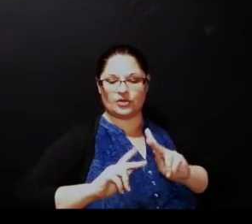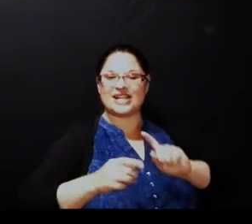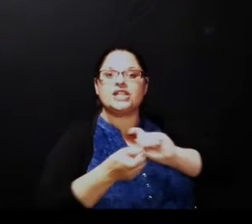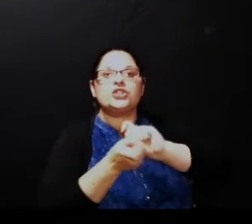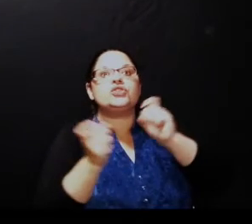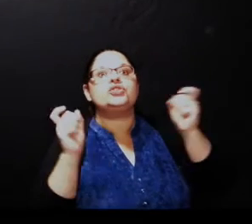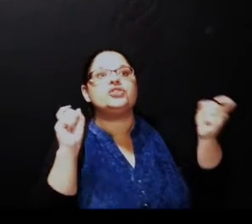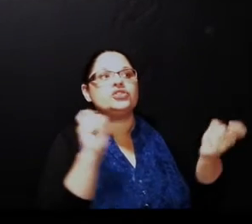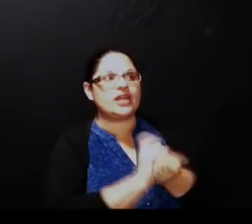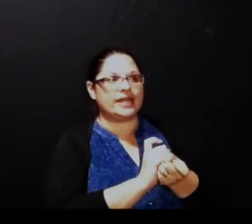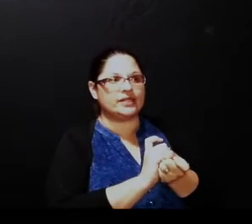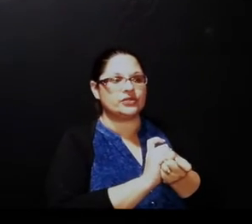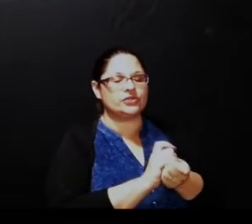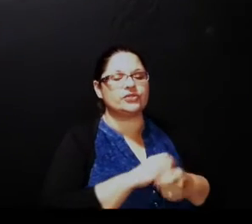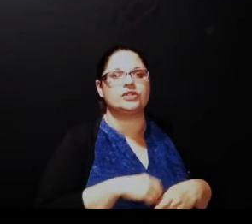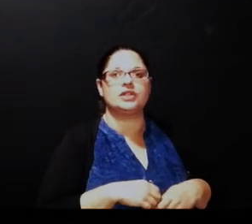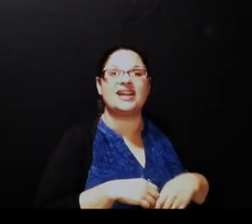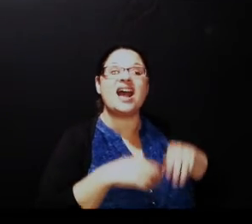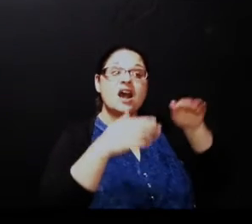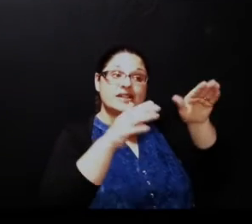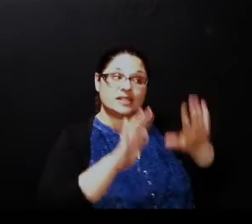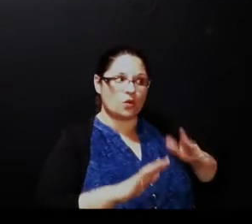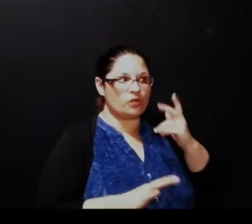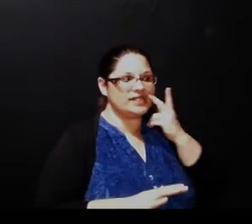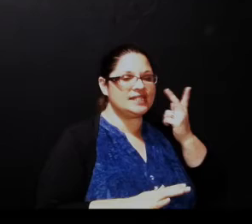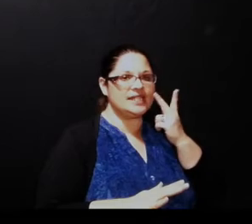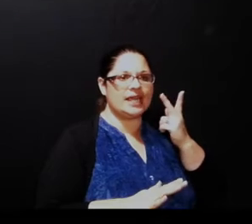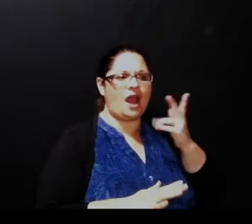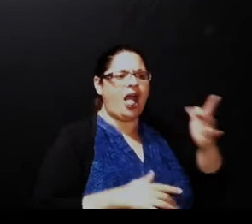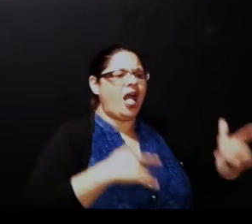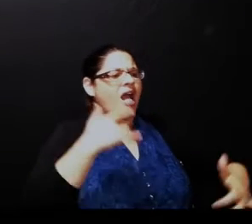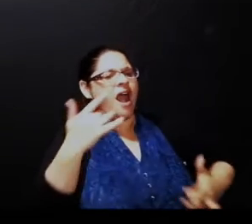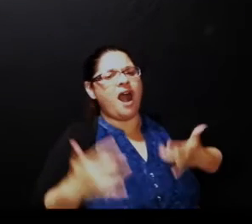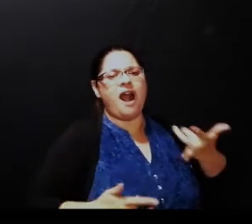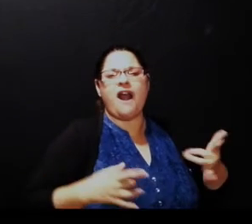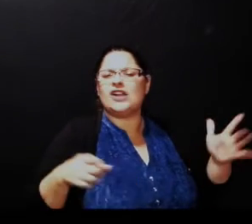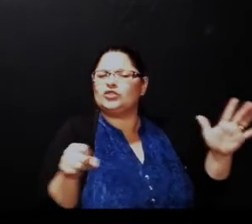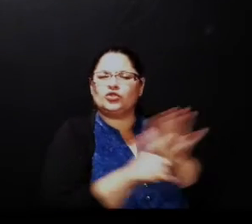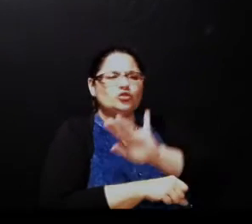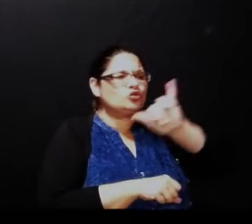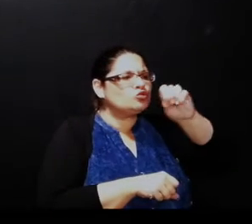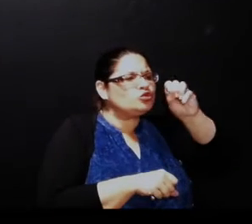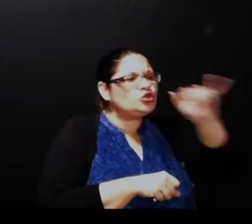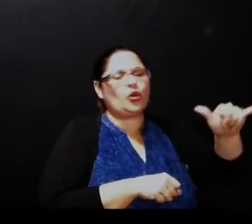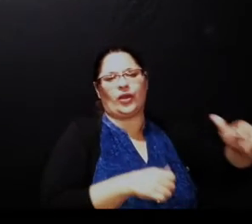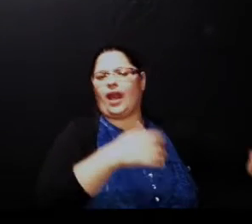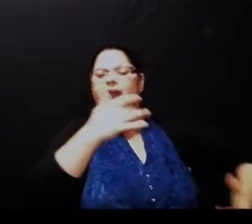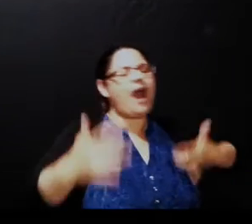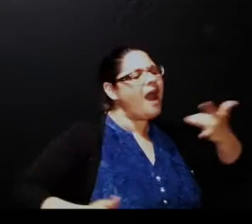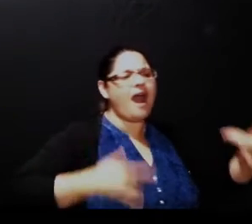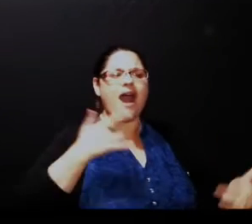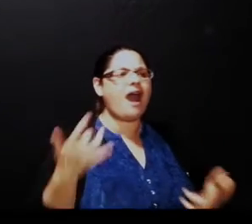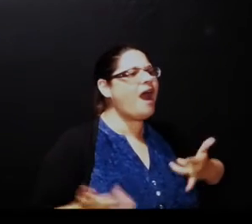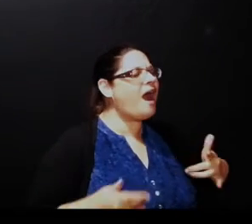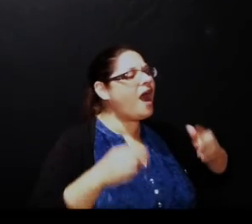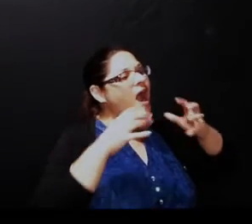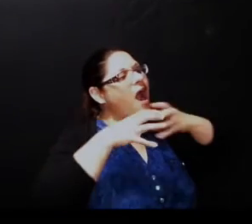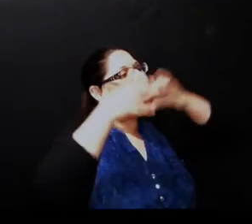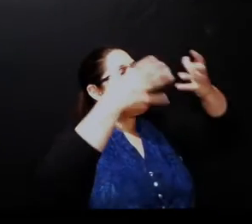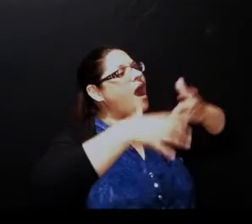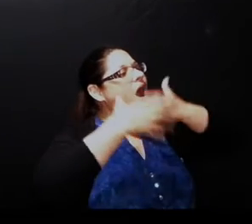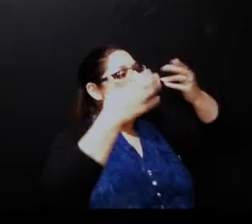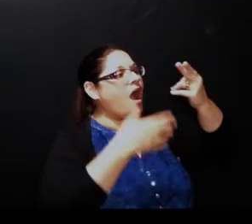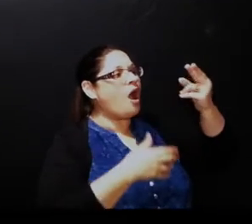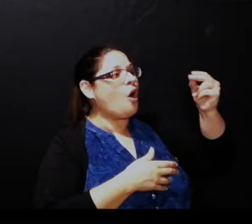that cannot be contained as people shout Hosanna. And yet, we also, 5 days later on